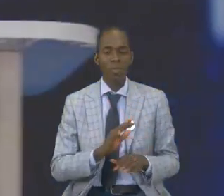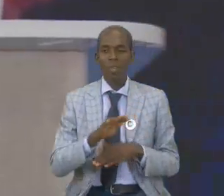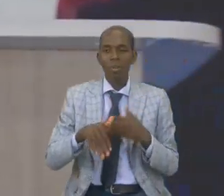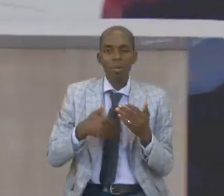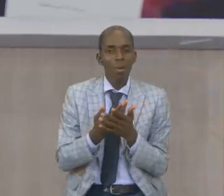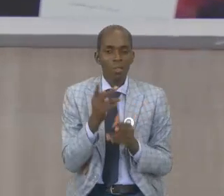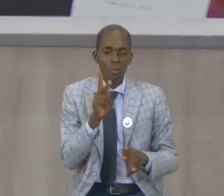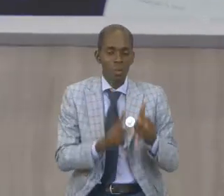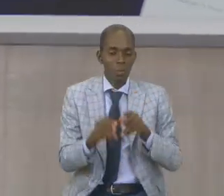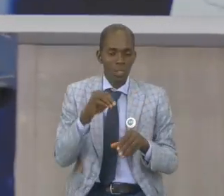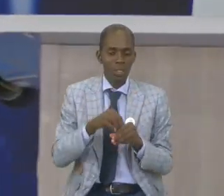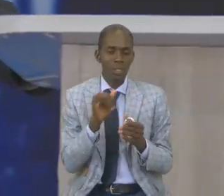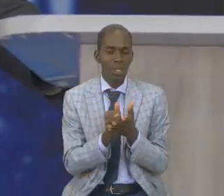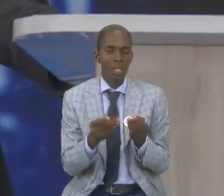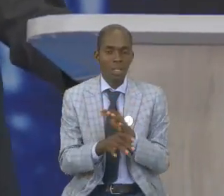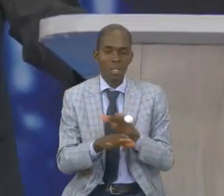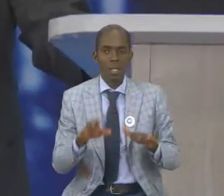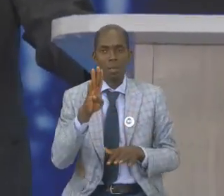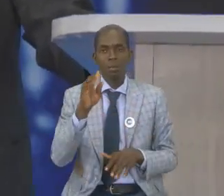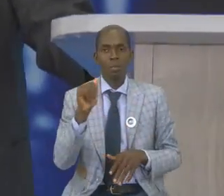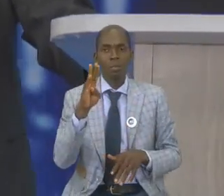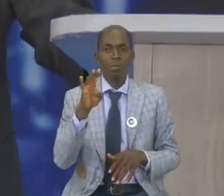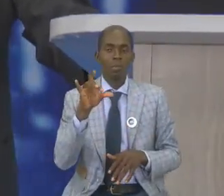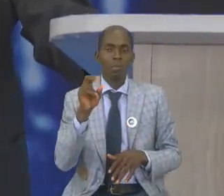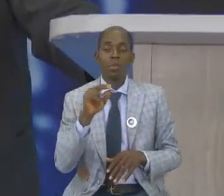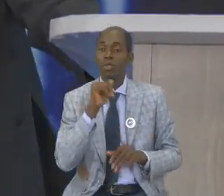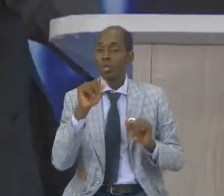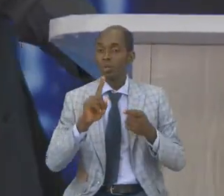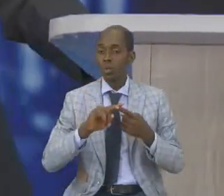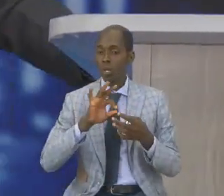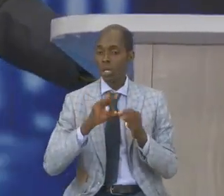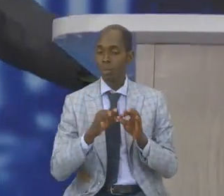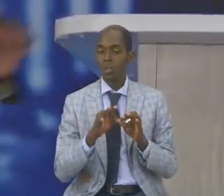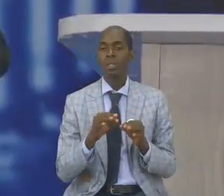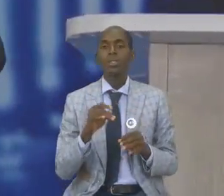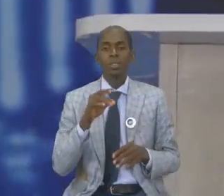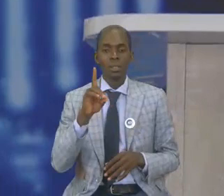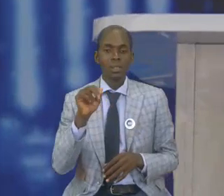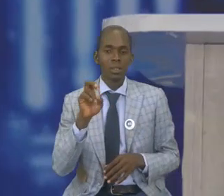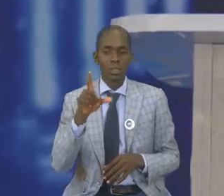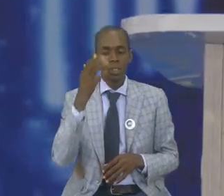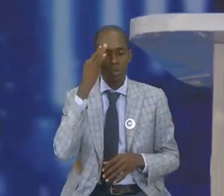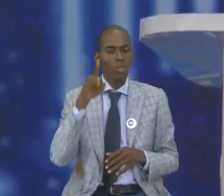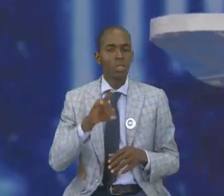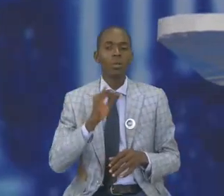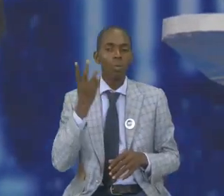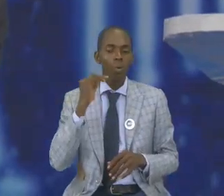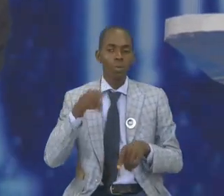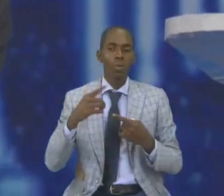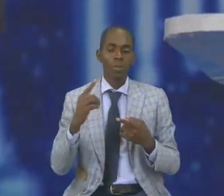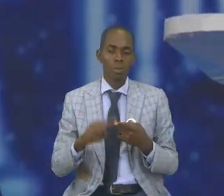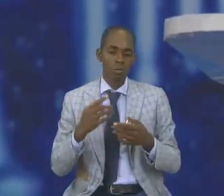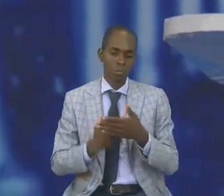of Babylon, what they were not able to interpret, he knew he was going beyond them. If you're going